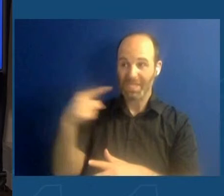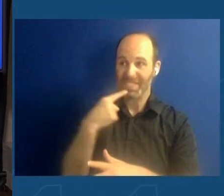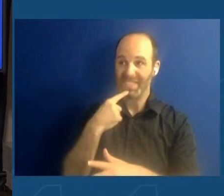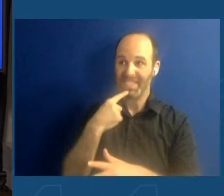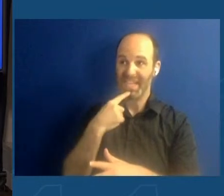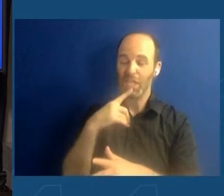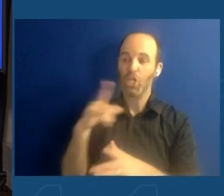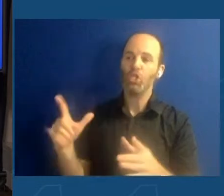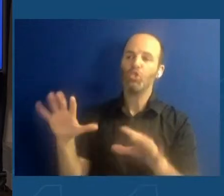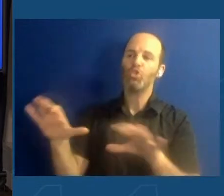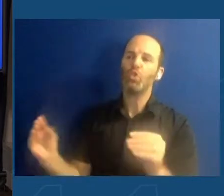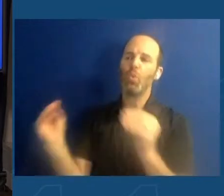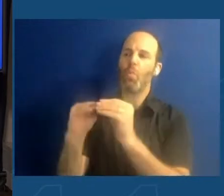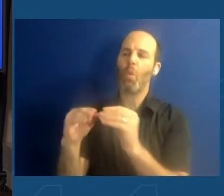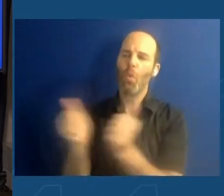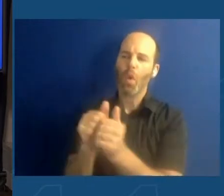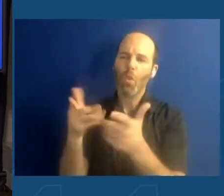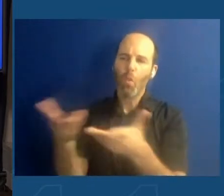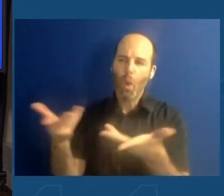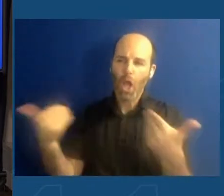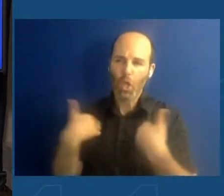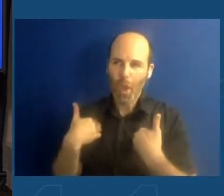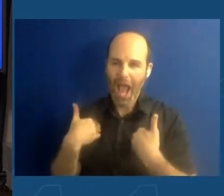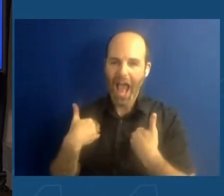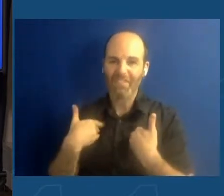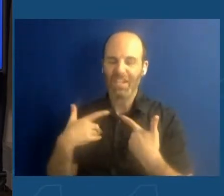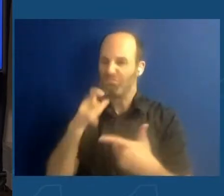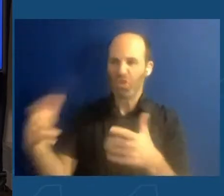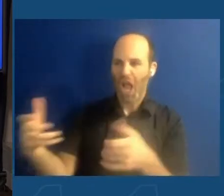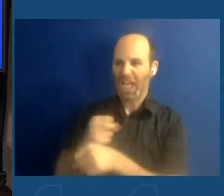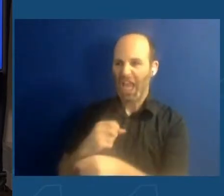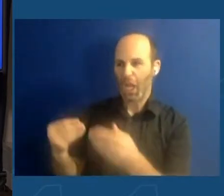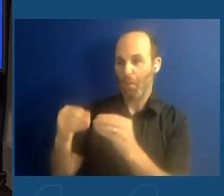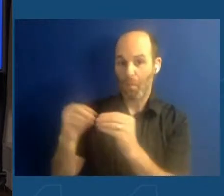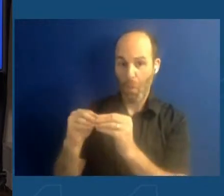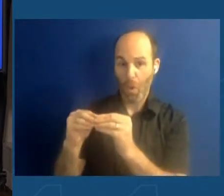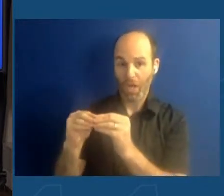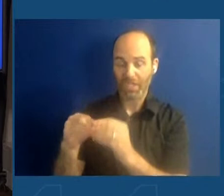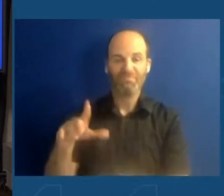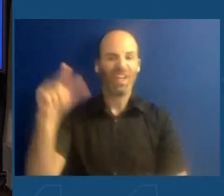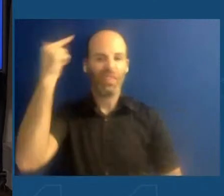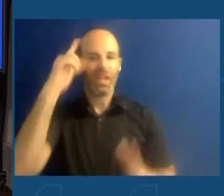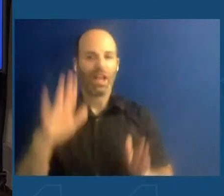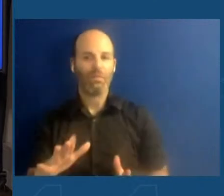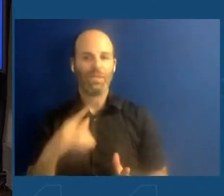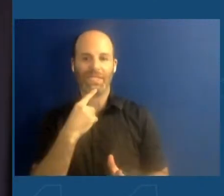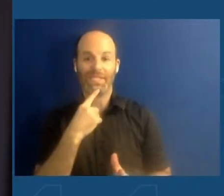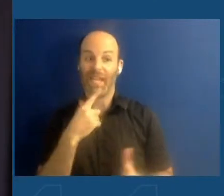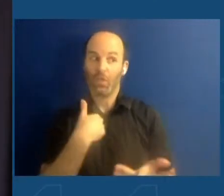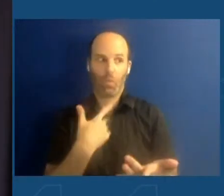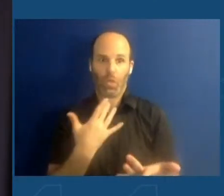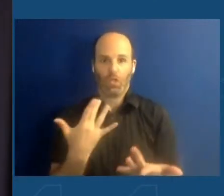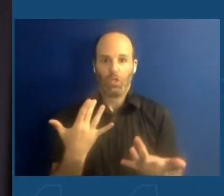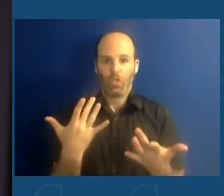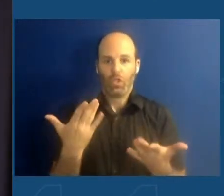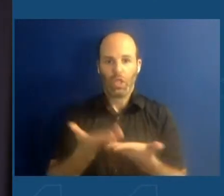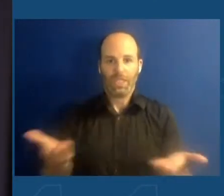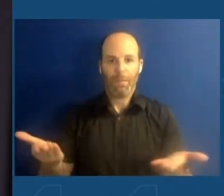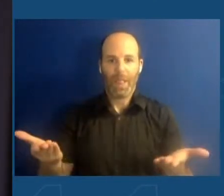doesn't necessarily mean you're going to be getting more. Because they're dealing with severe supply chain shortages as